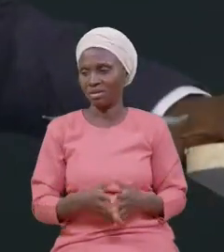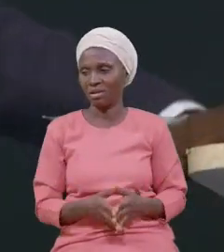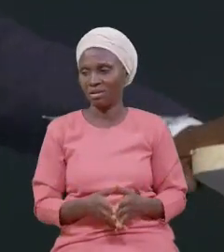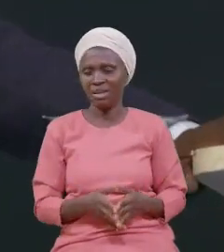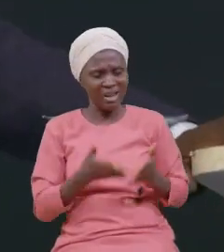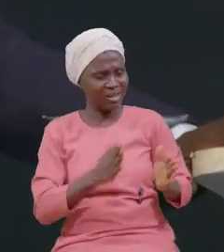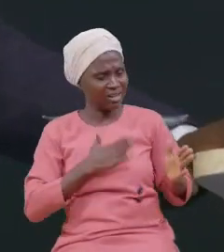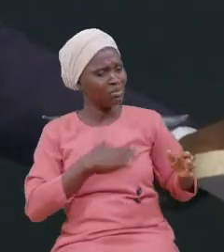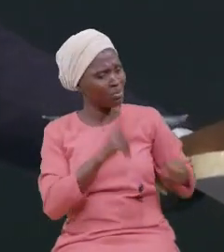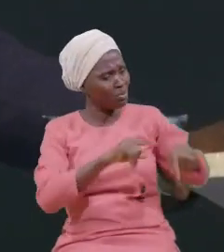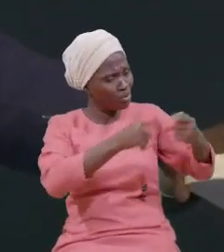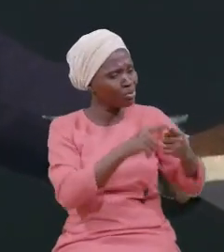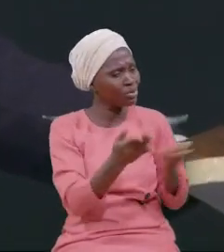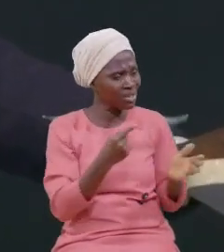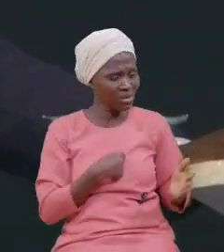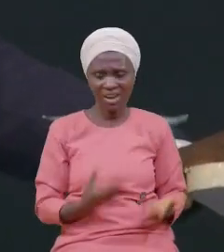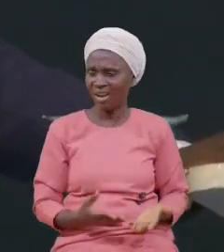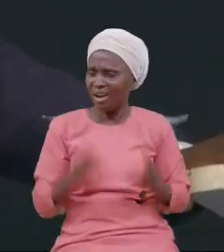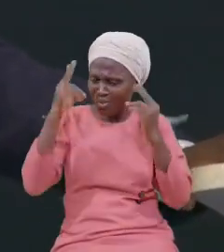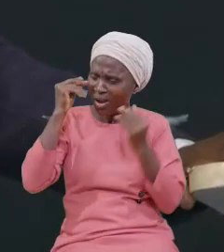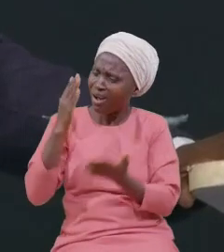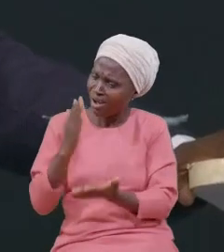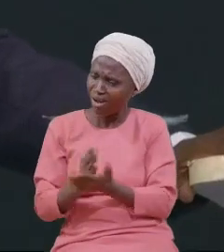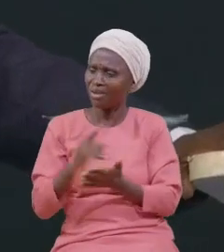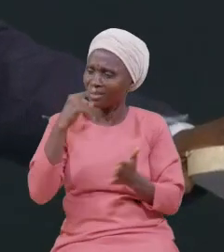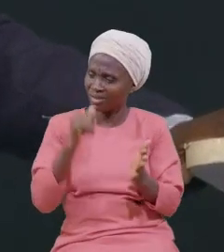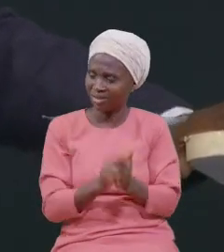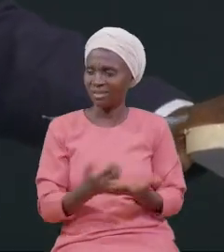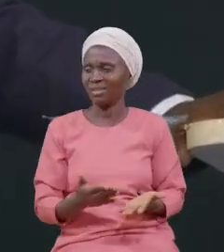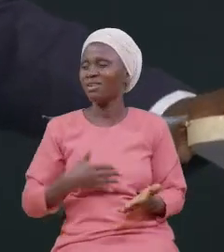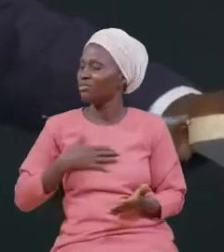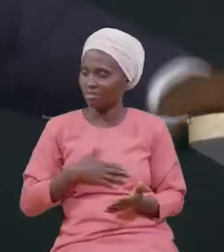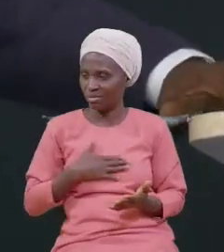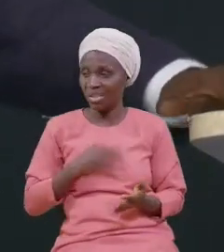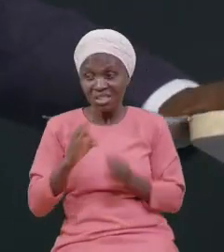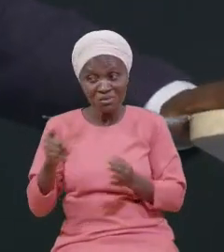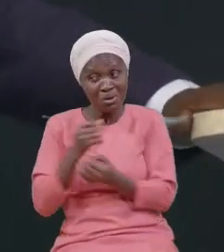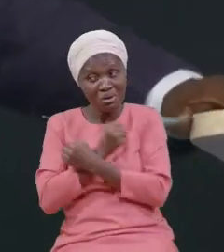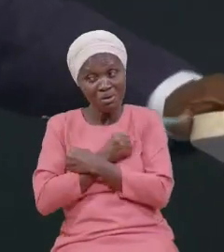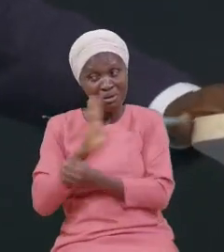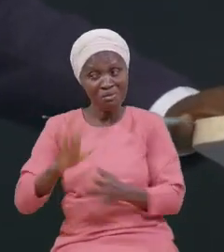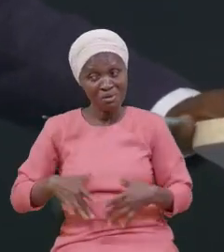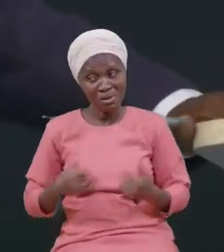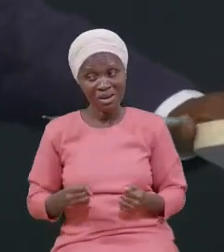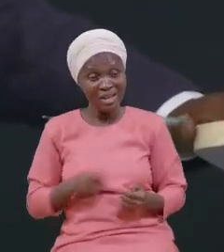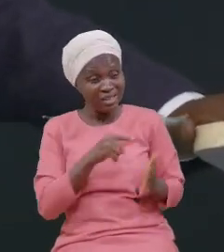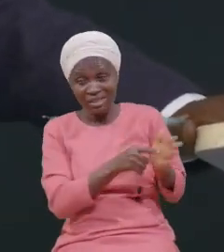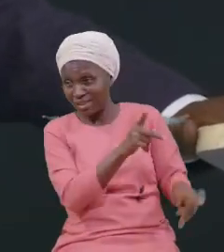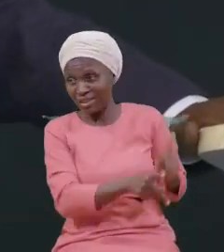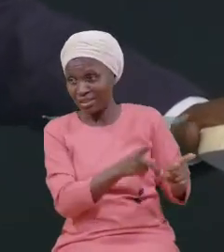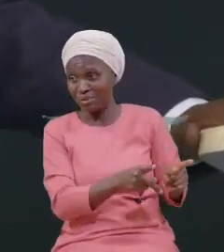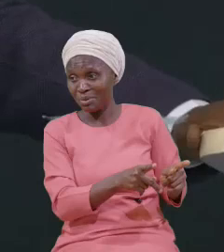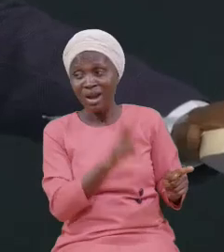may serve me. Moses, please, if you love your life, These people have been captives